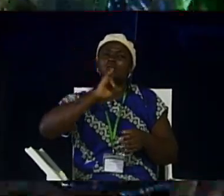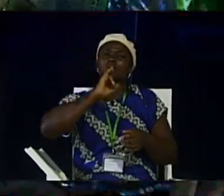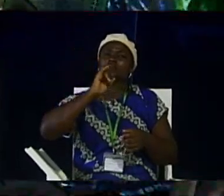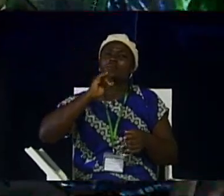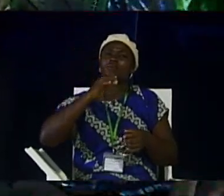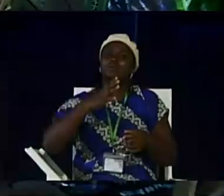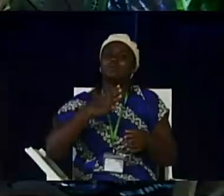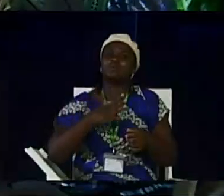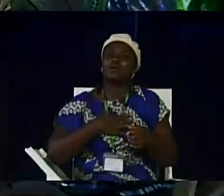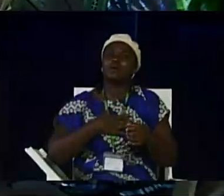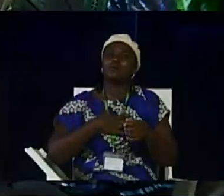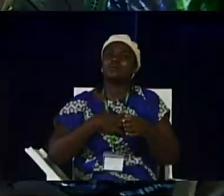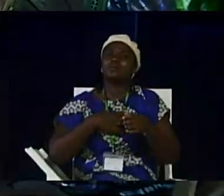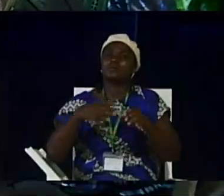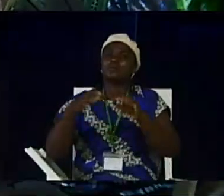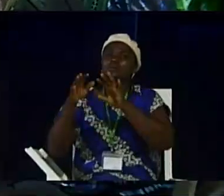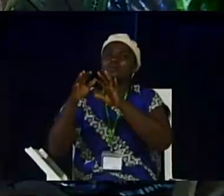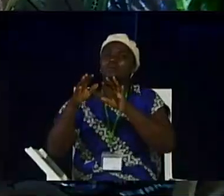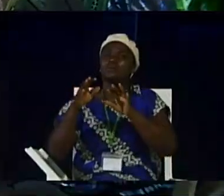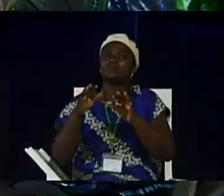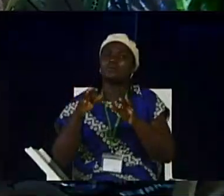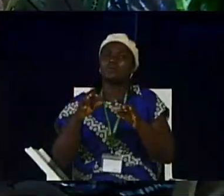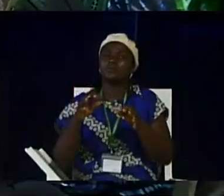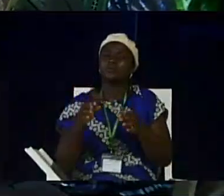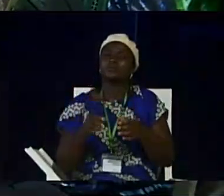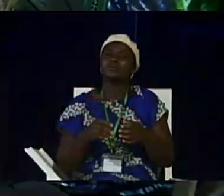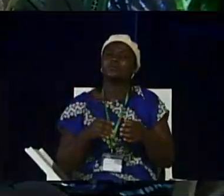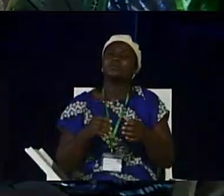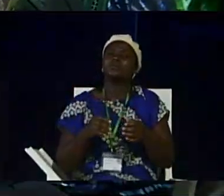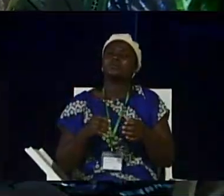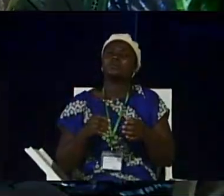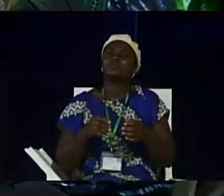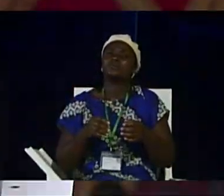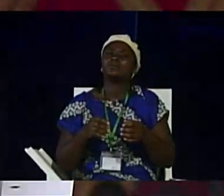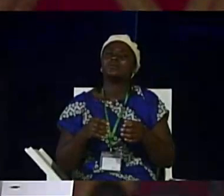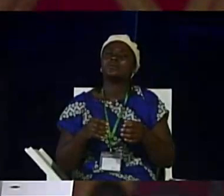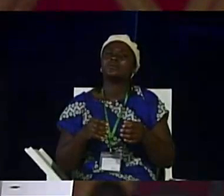omnicompetent. How competent is he? According to